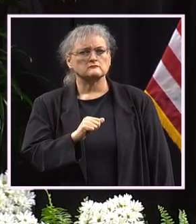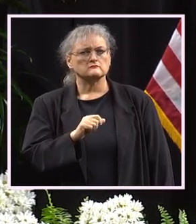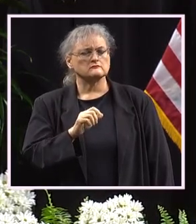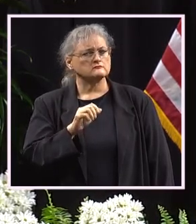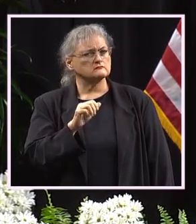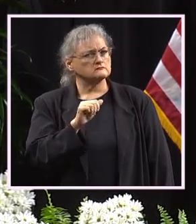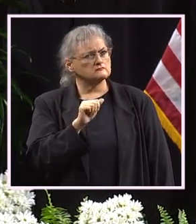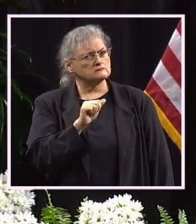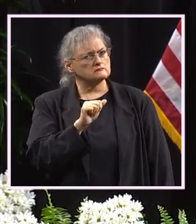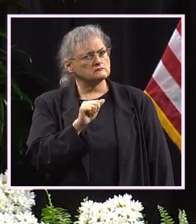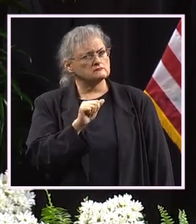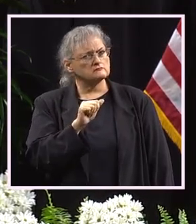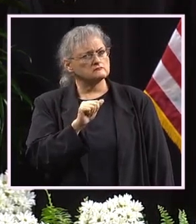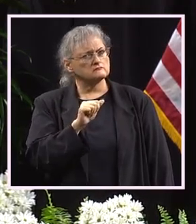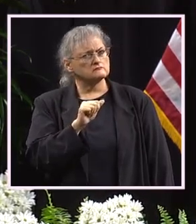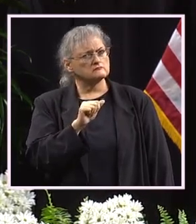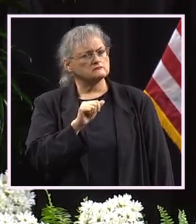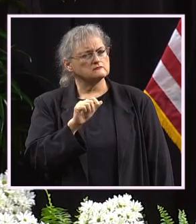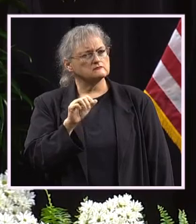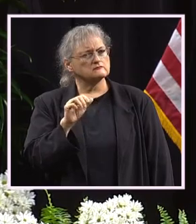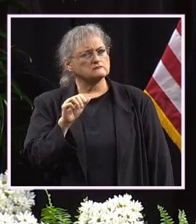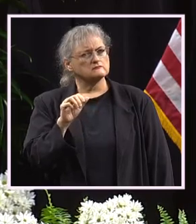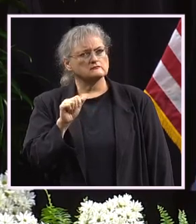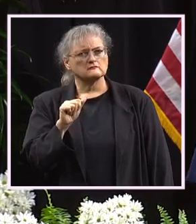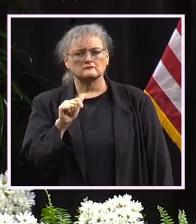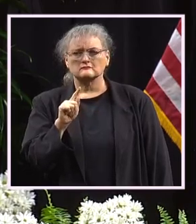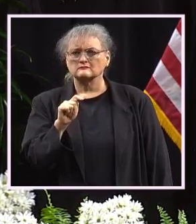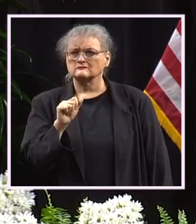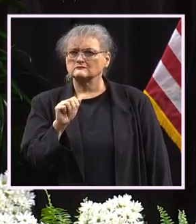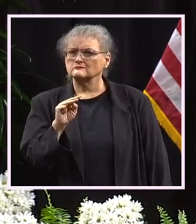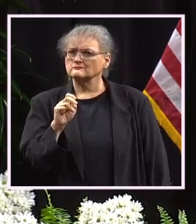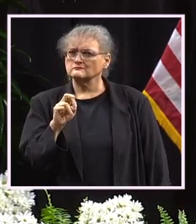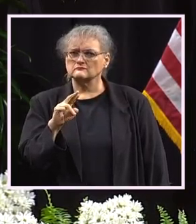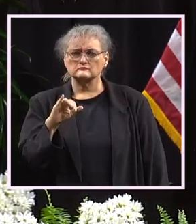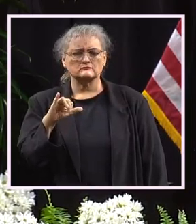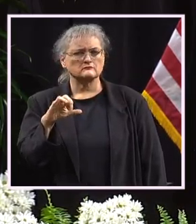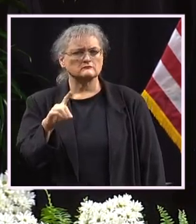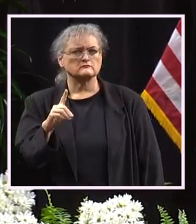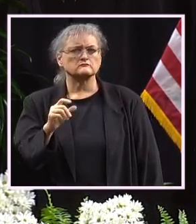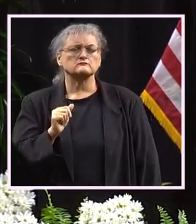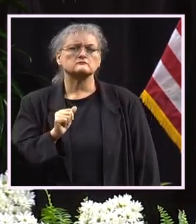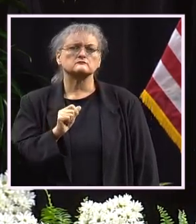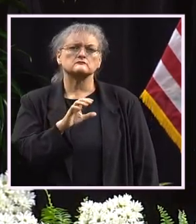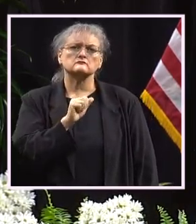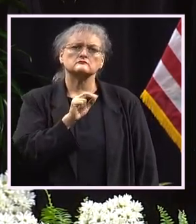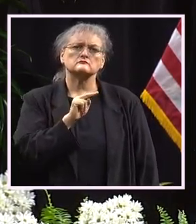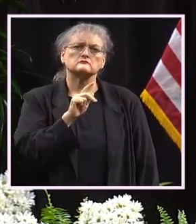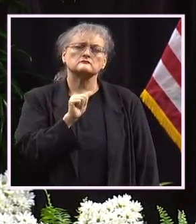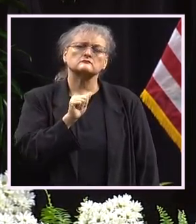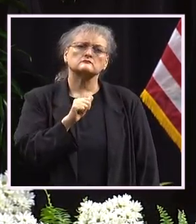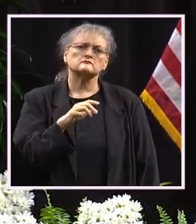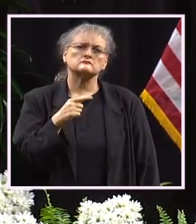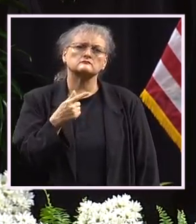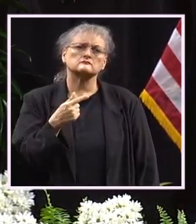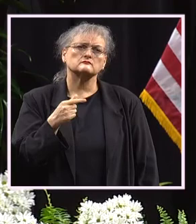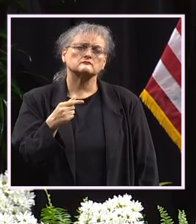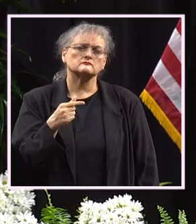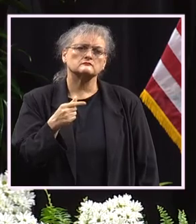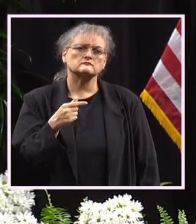Arash Hatamirad, Master of Science. Anna M. Garcia, cum